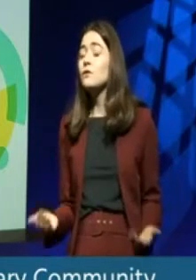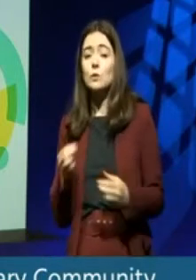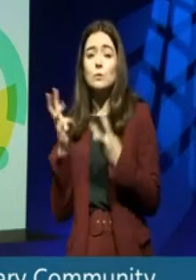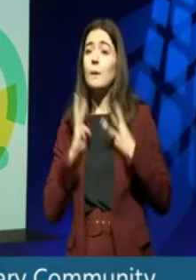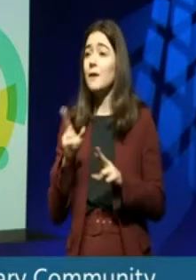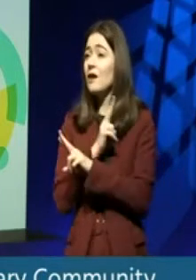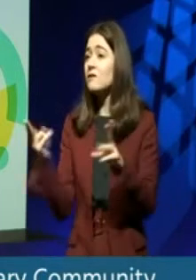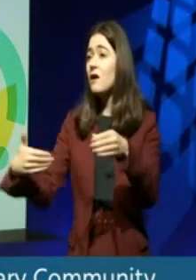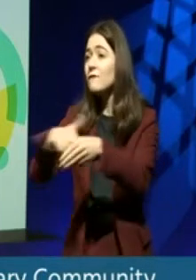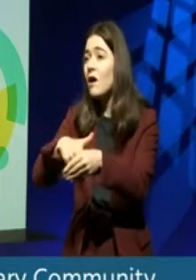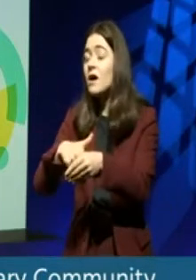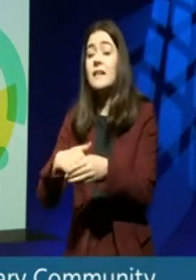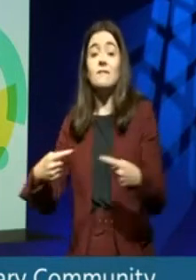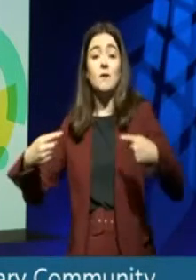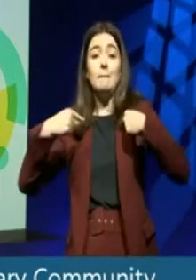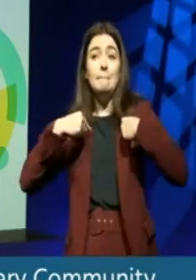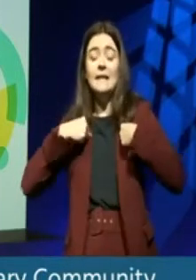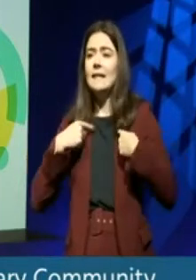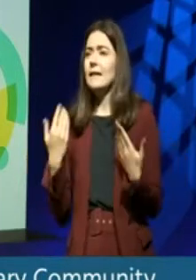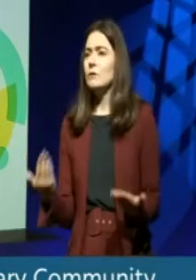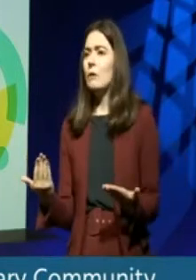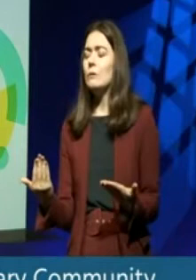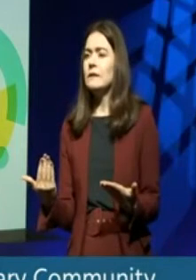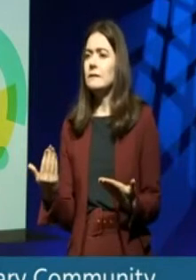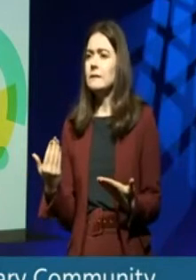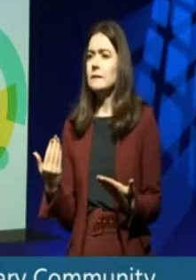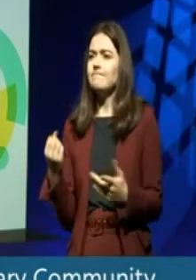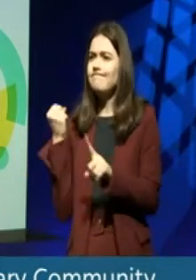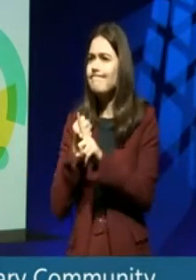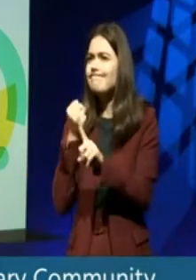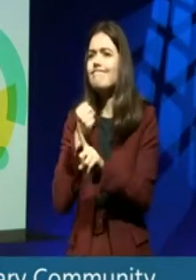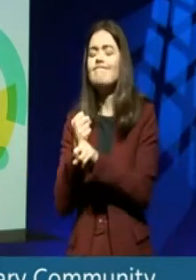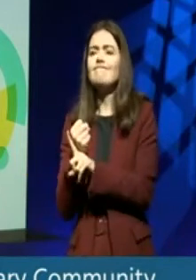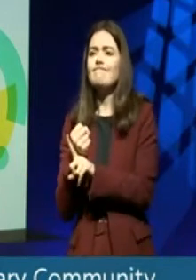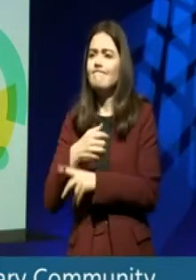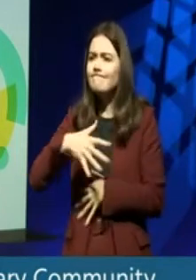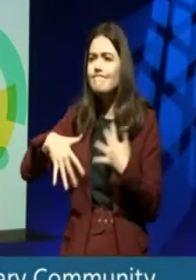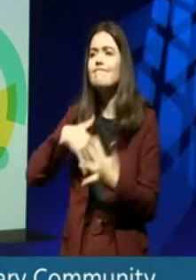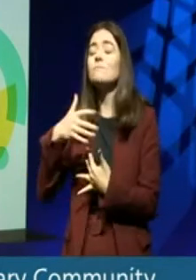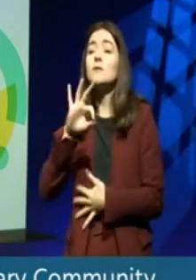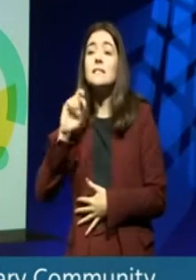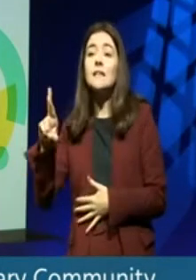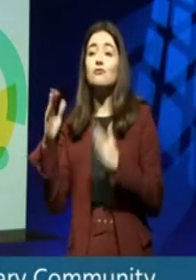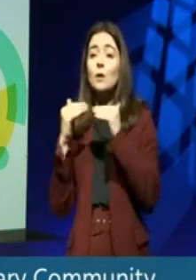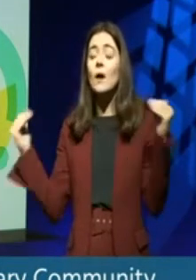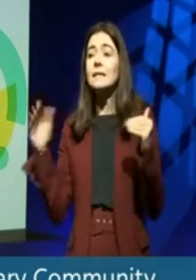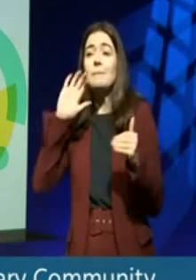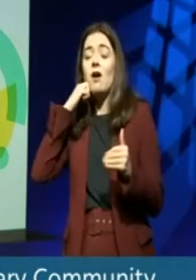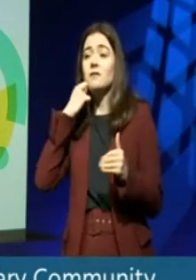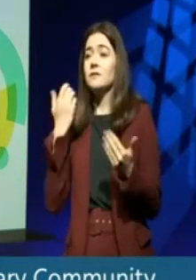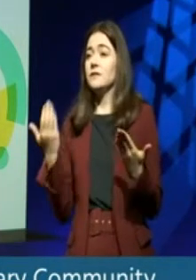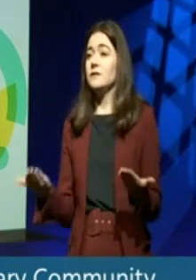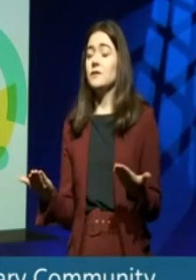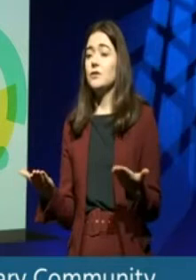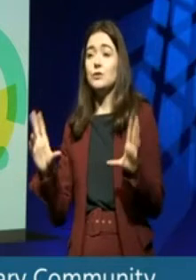me, what always drove me was the passion in my belly to gender equality, because when you come from